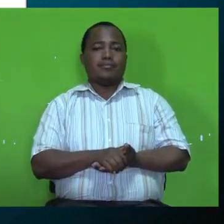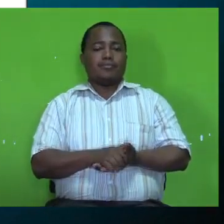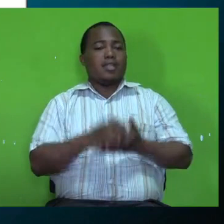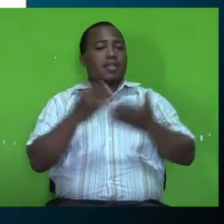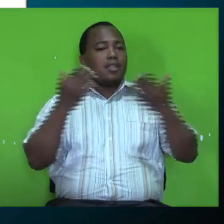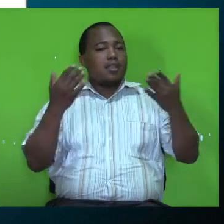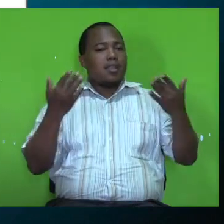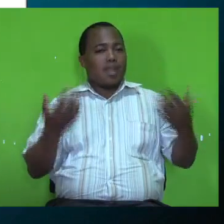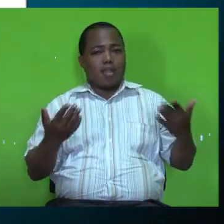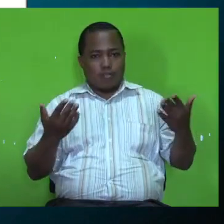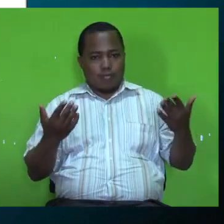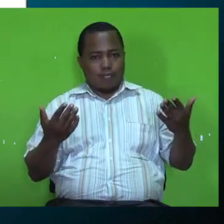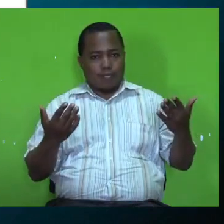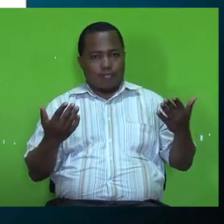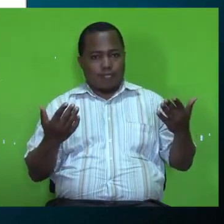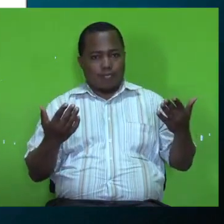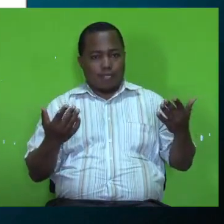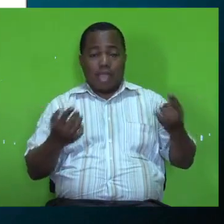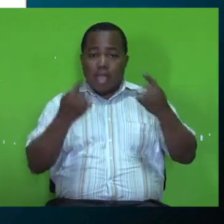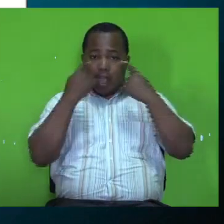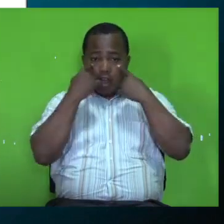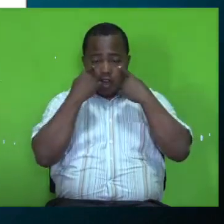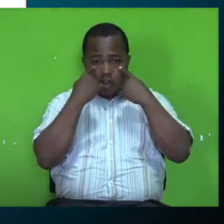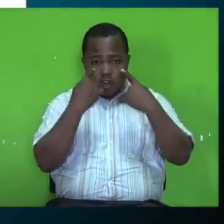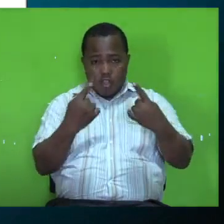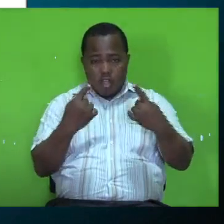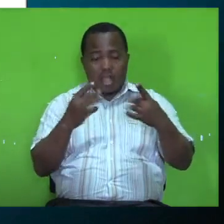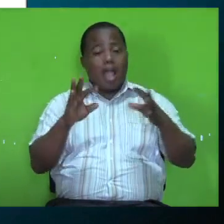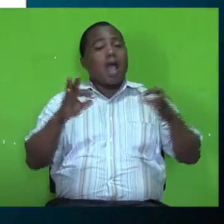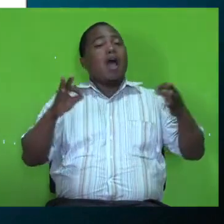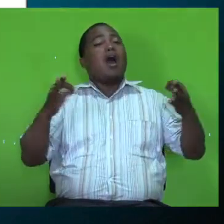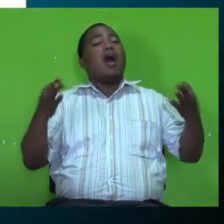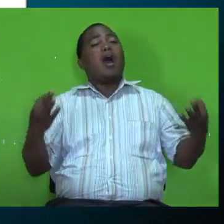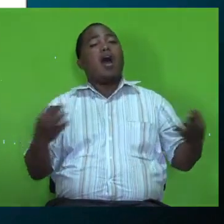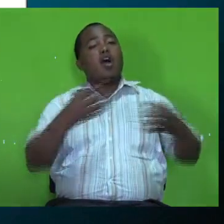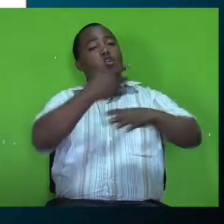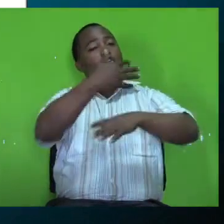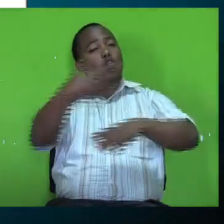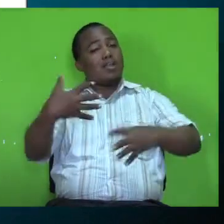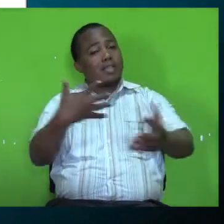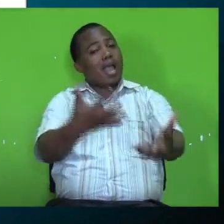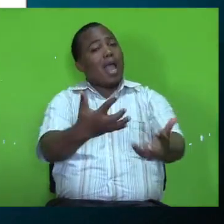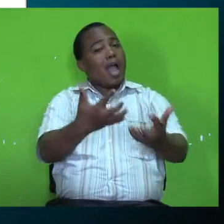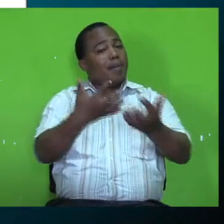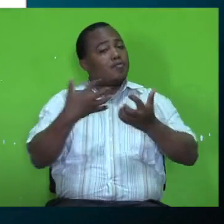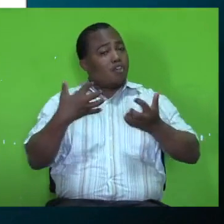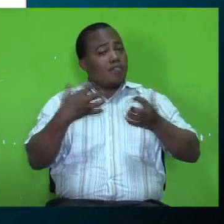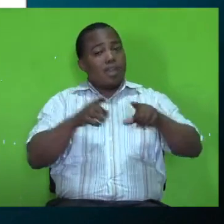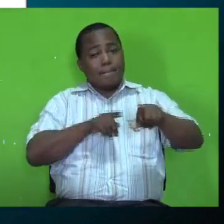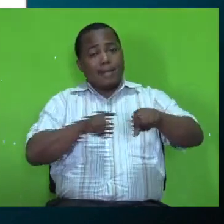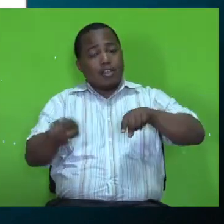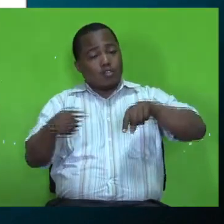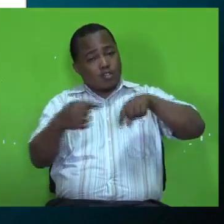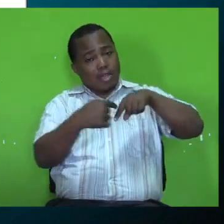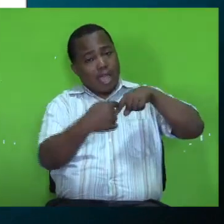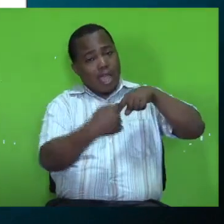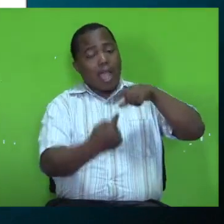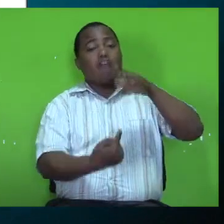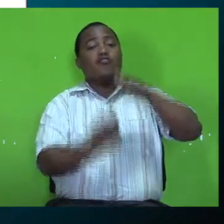so now let's look how water absorbed by root hair from the